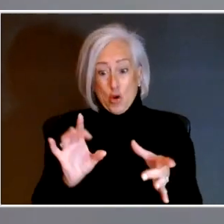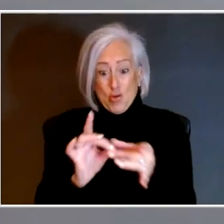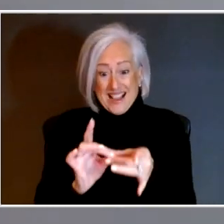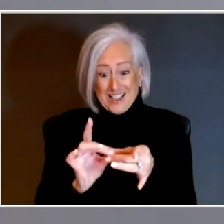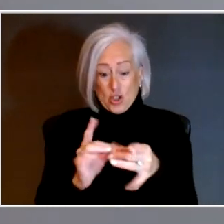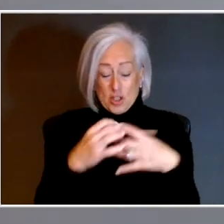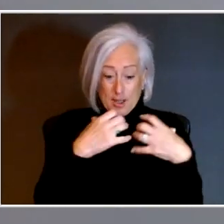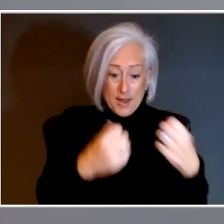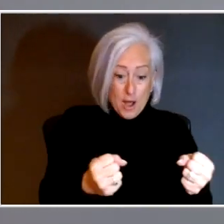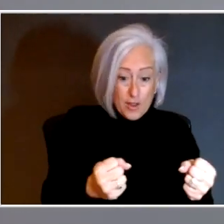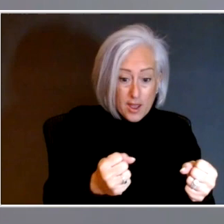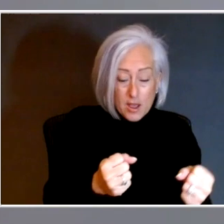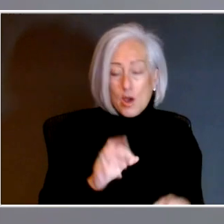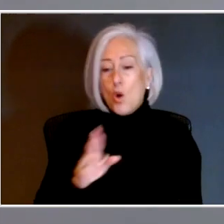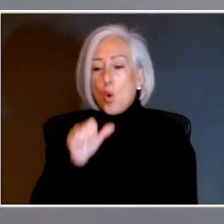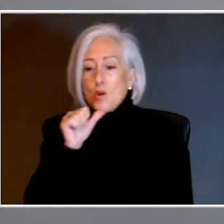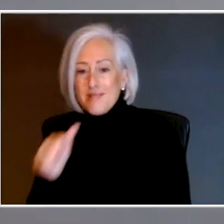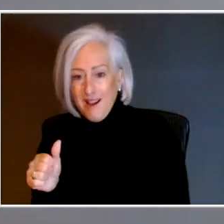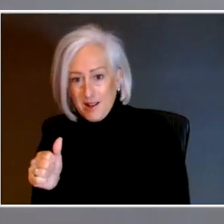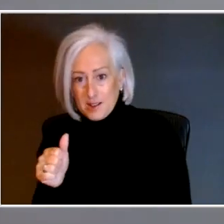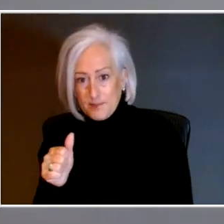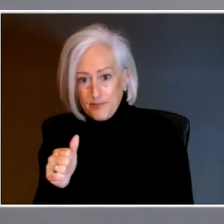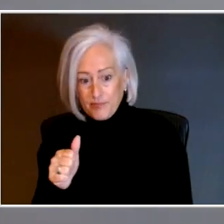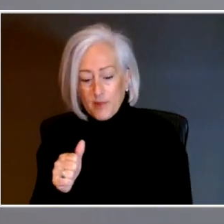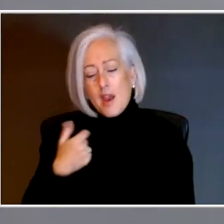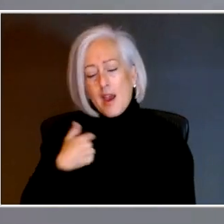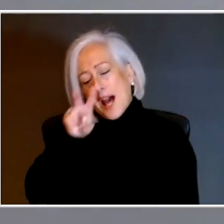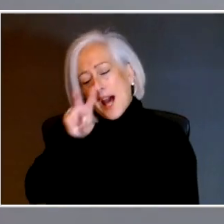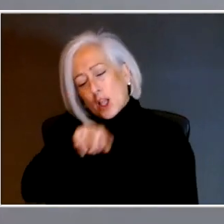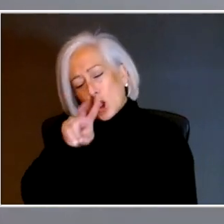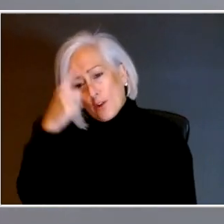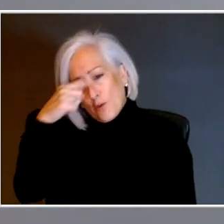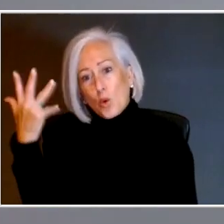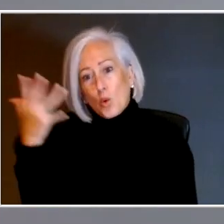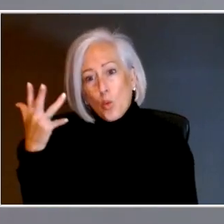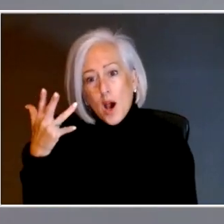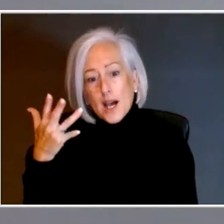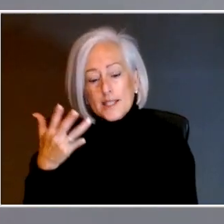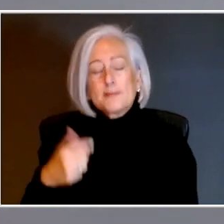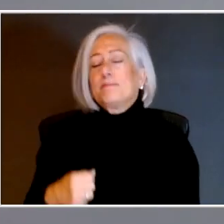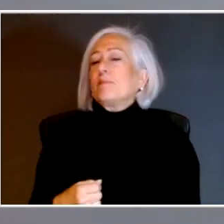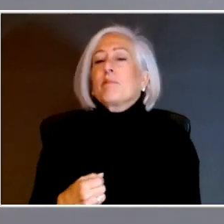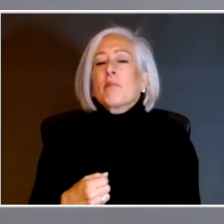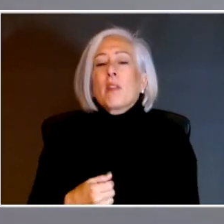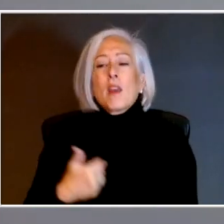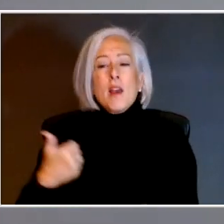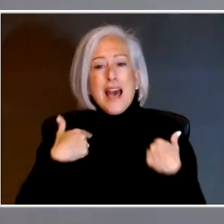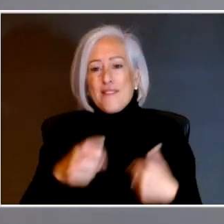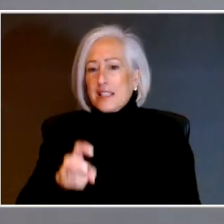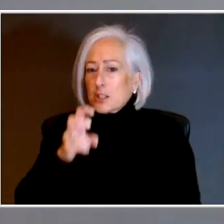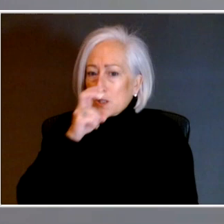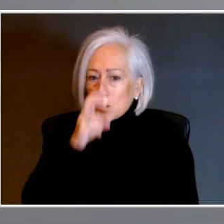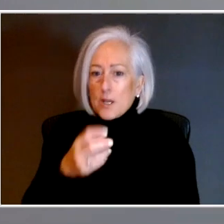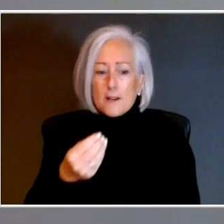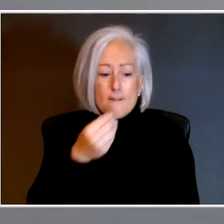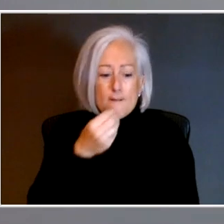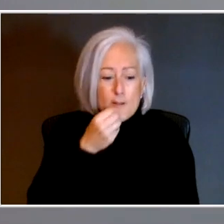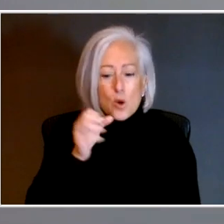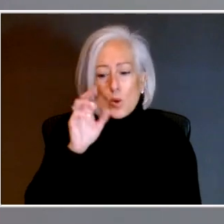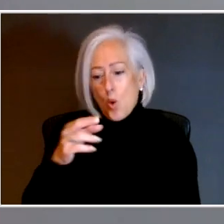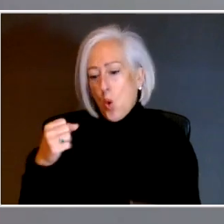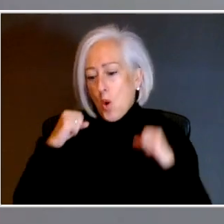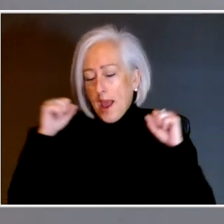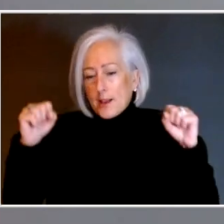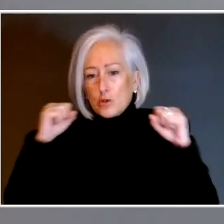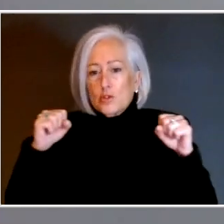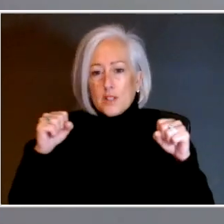not. So some themes that I like to look out for include, having a very strict food or exercise routine whenever